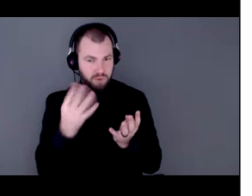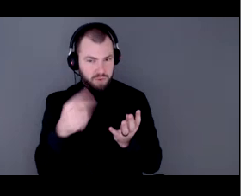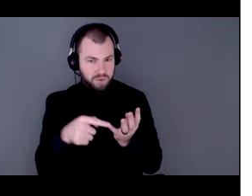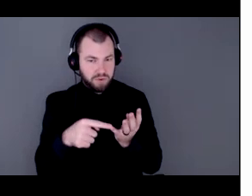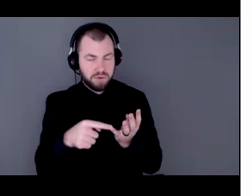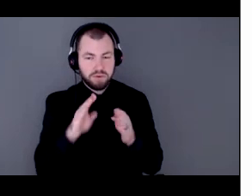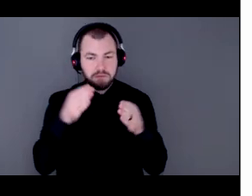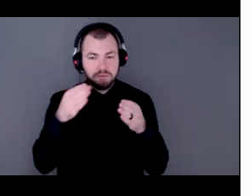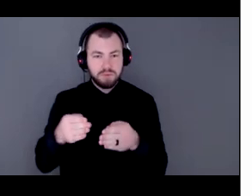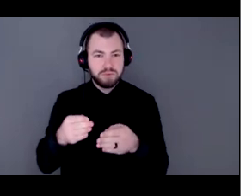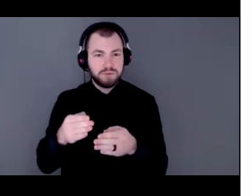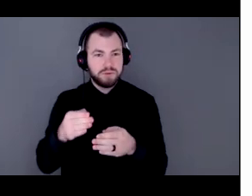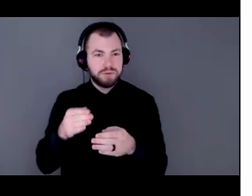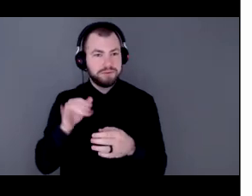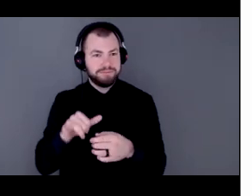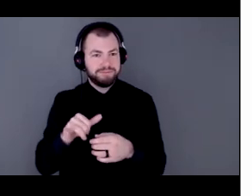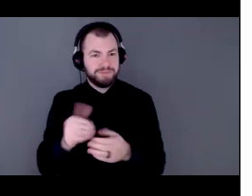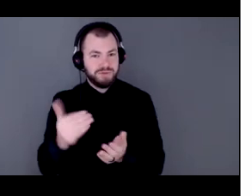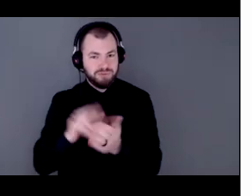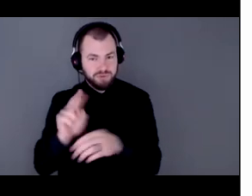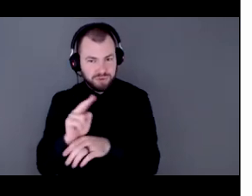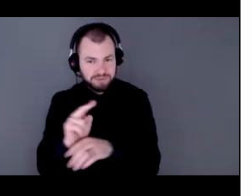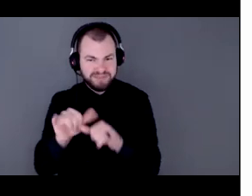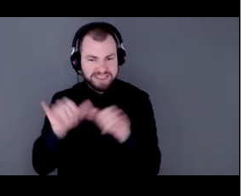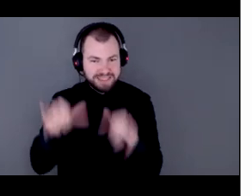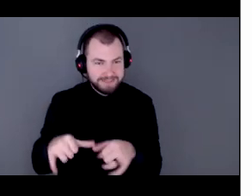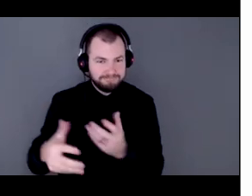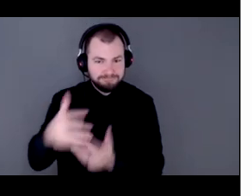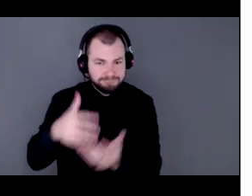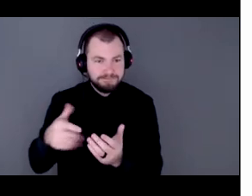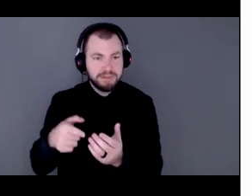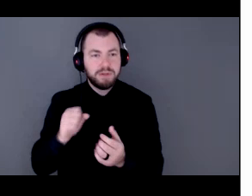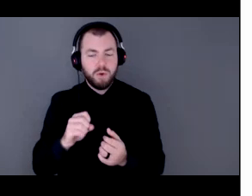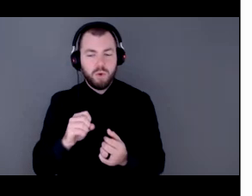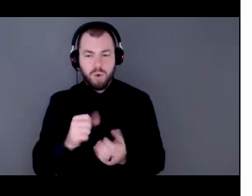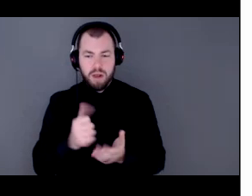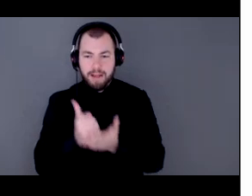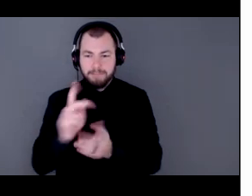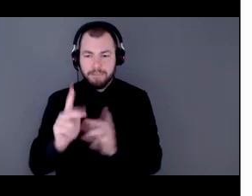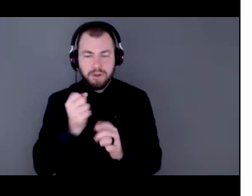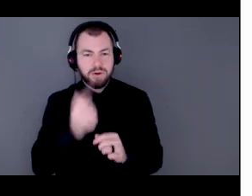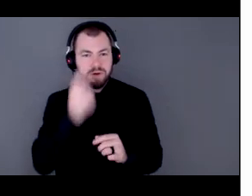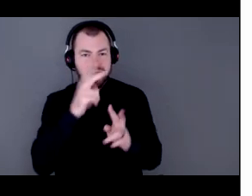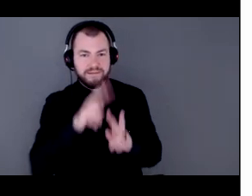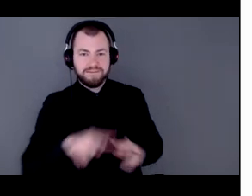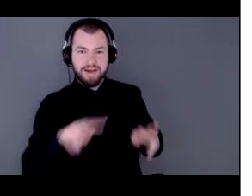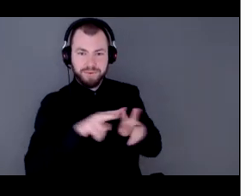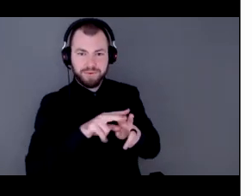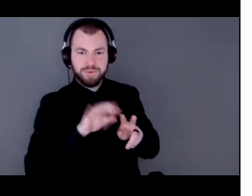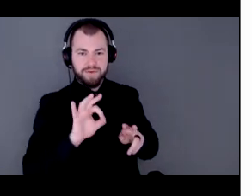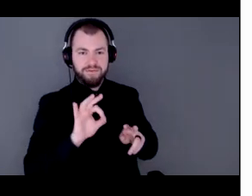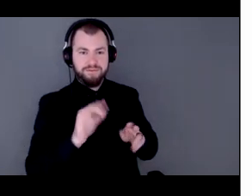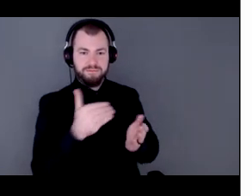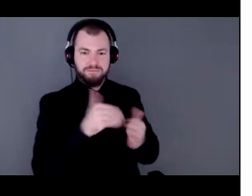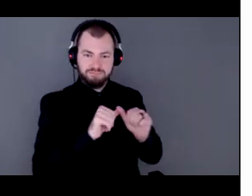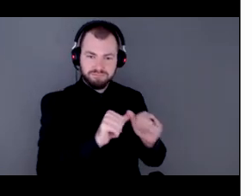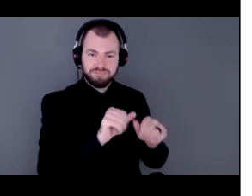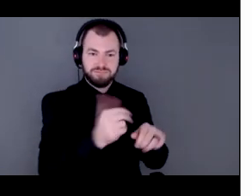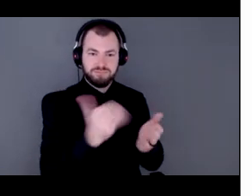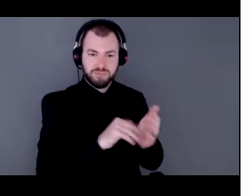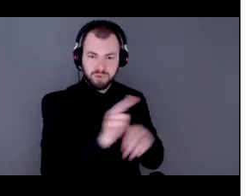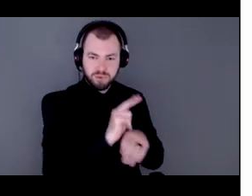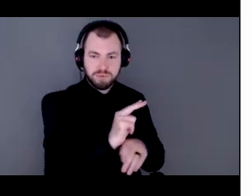systems. So what we are trying to understand is what are the barriers when it comes to actually this reusable packaging systems, practical application